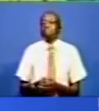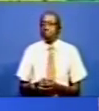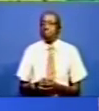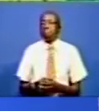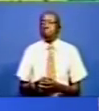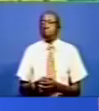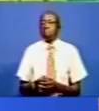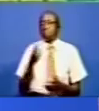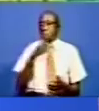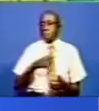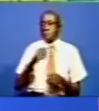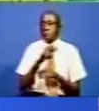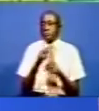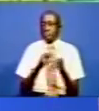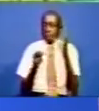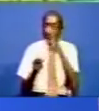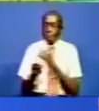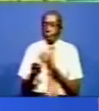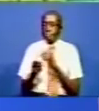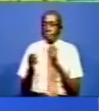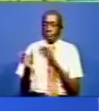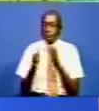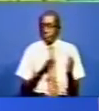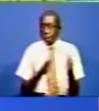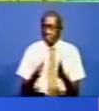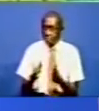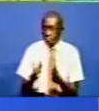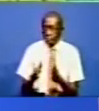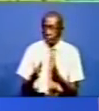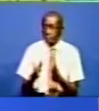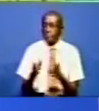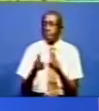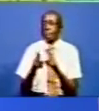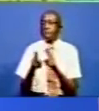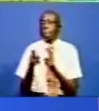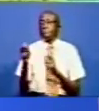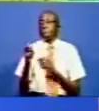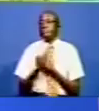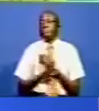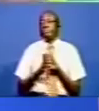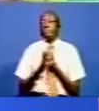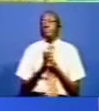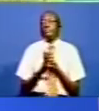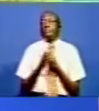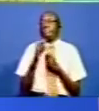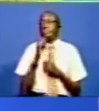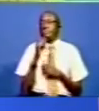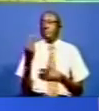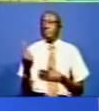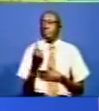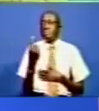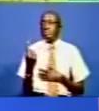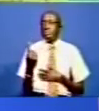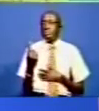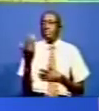Our nation is missing out on opportunities that are also going to other countries, because we are not alone. There